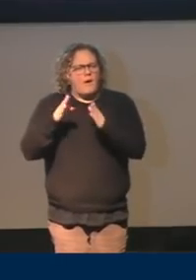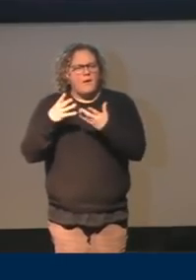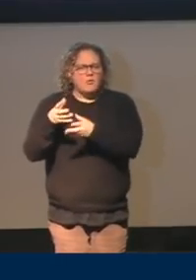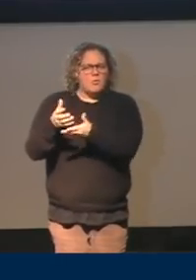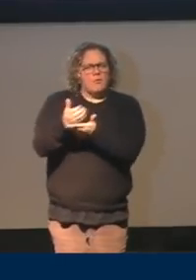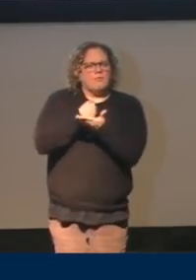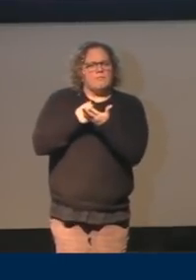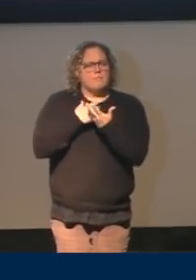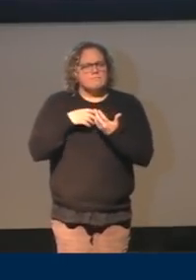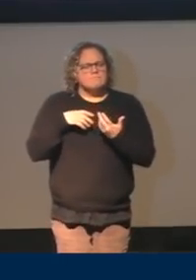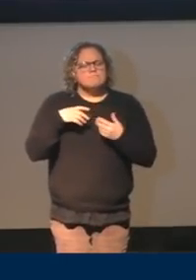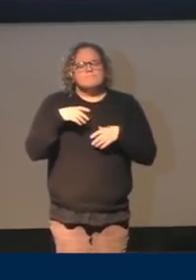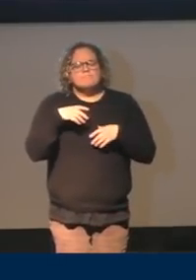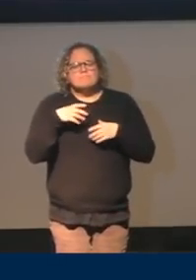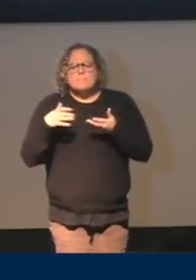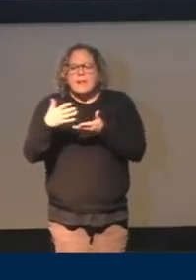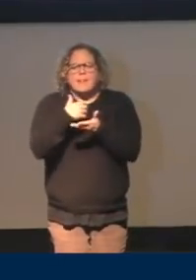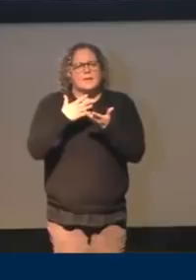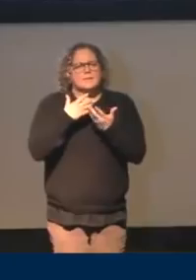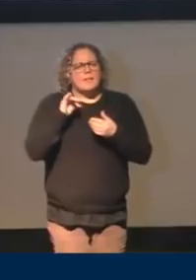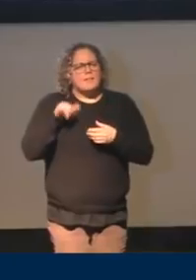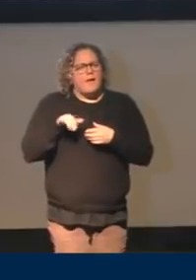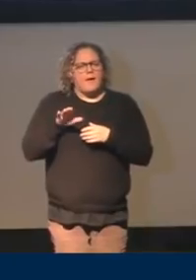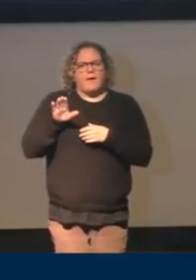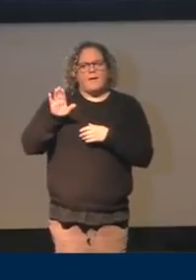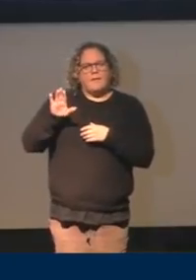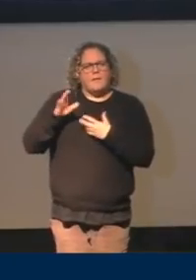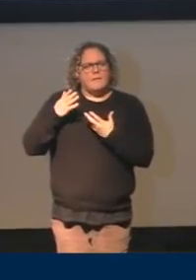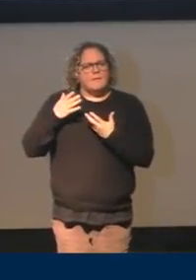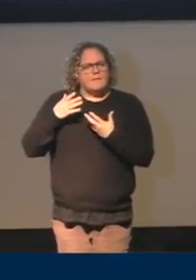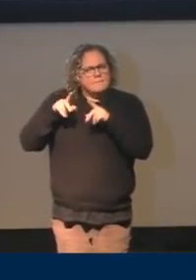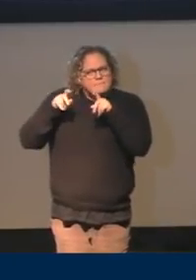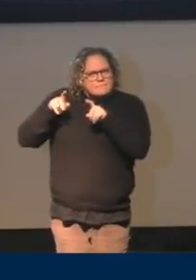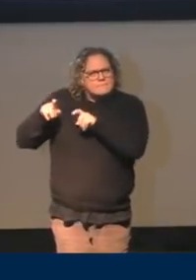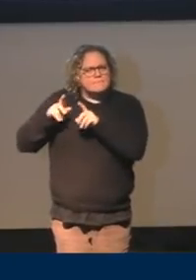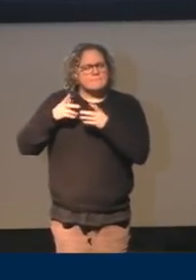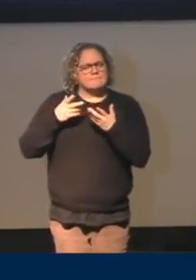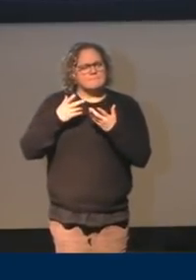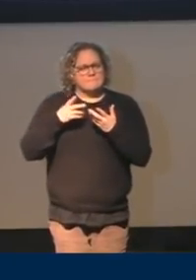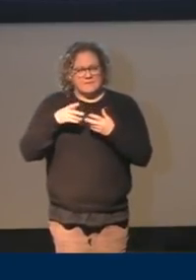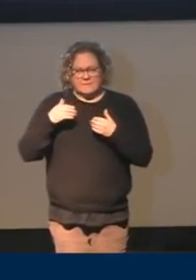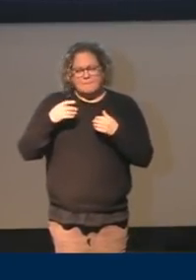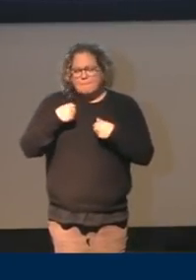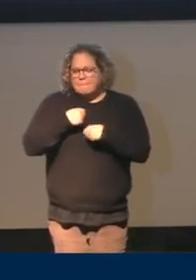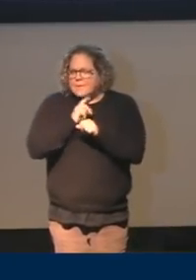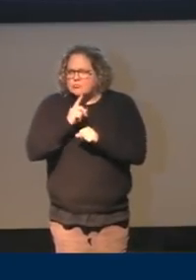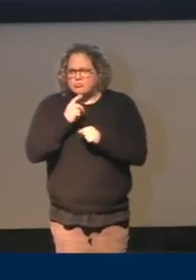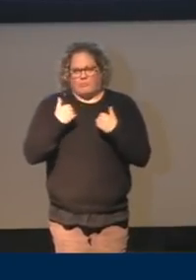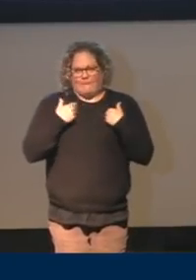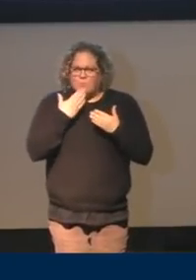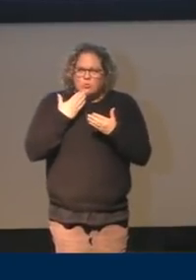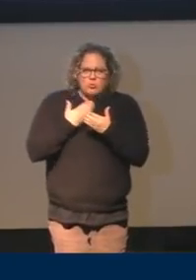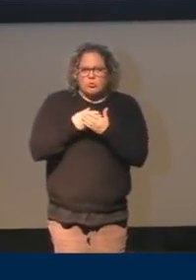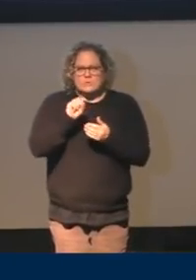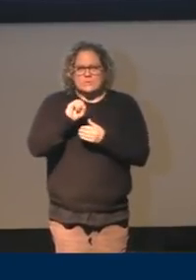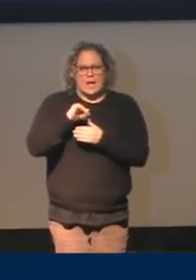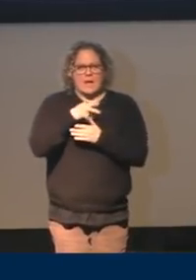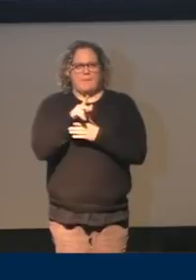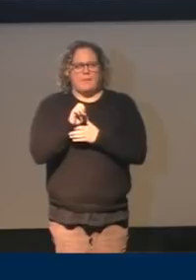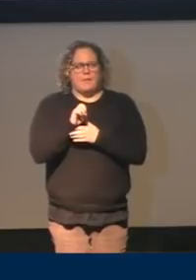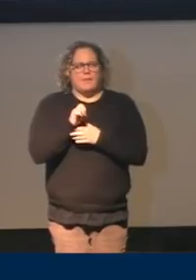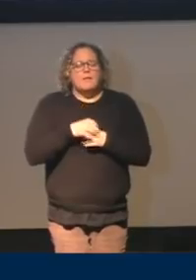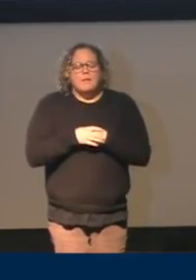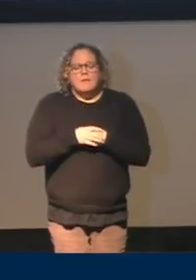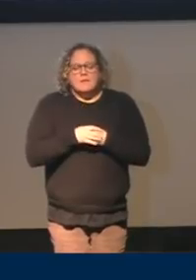collection technique. So it's very important that whoever's doing the specimen collection gets a good sample, particularly from the NP